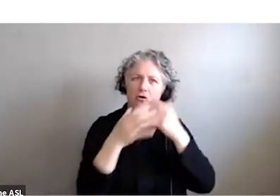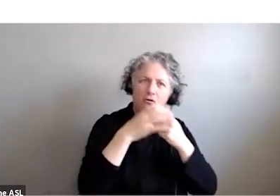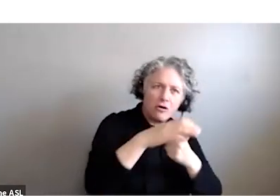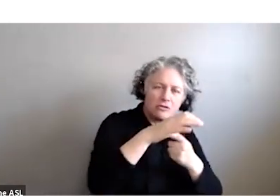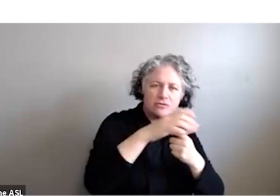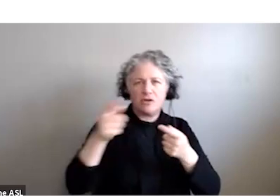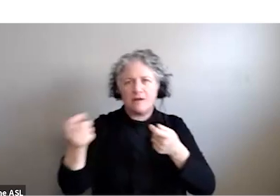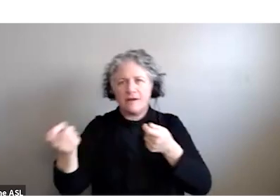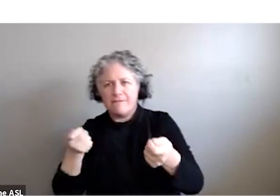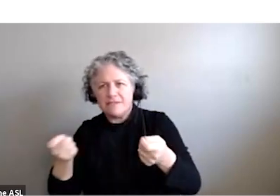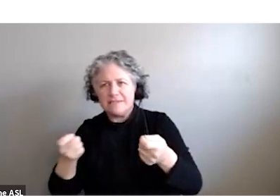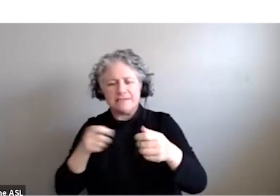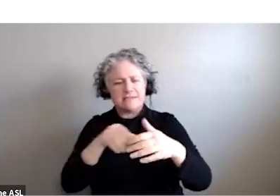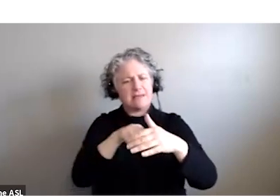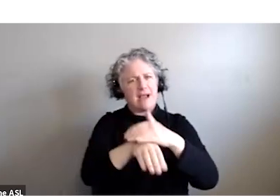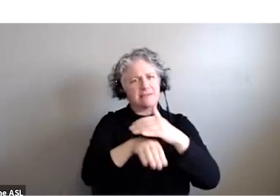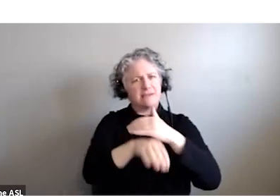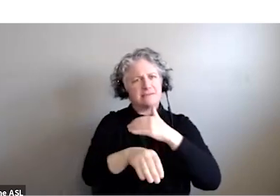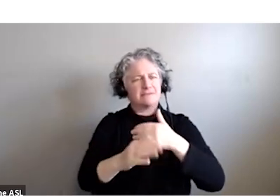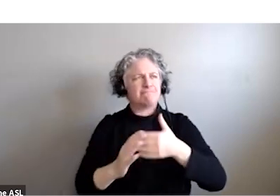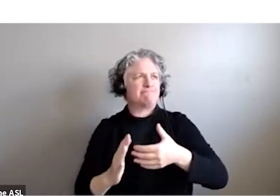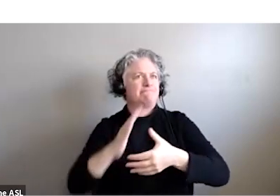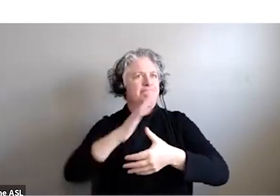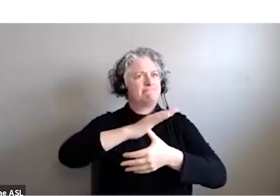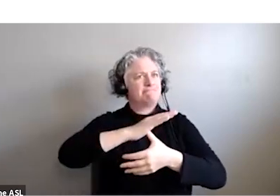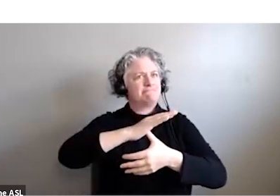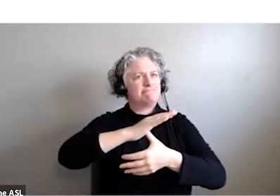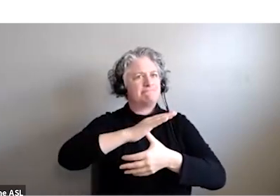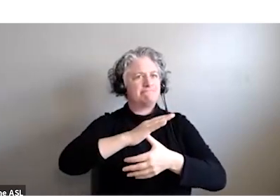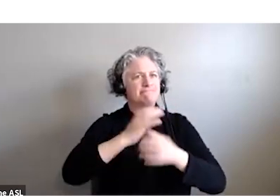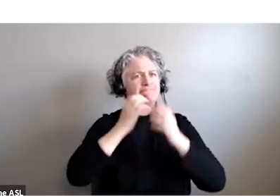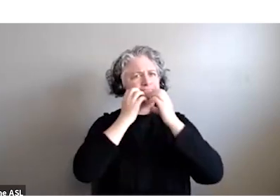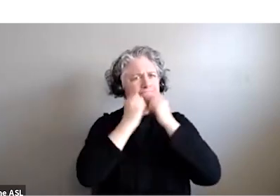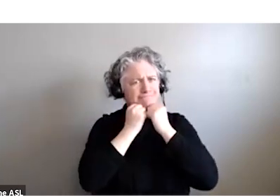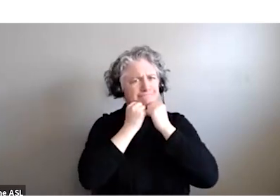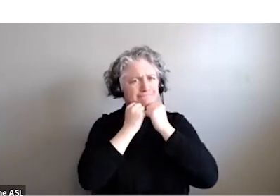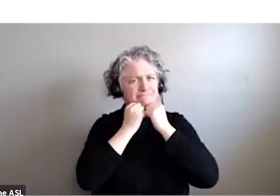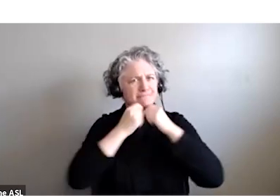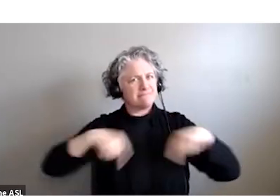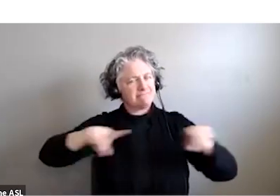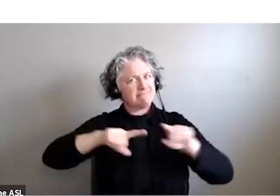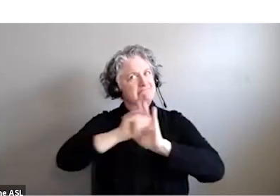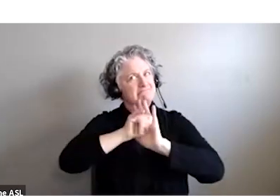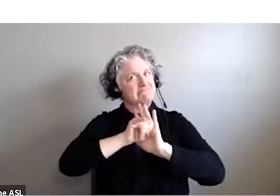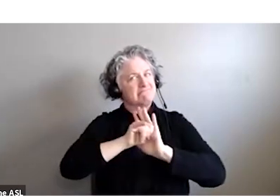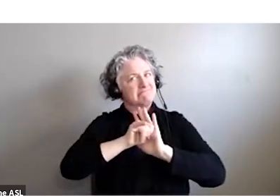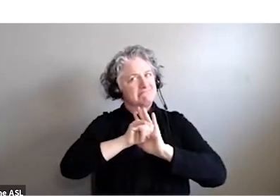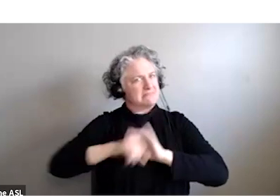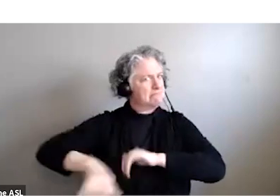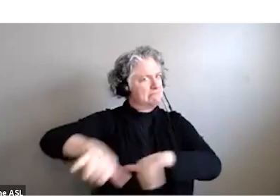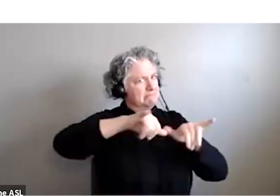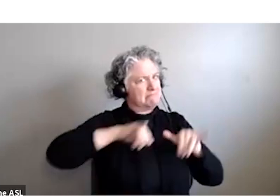making accessibility became a core part of who we are. Back to you, Mandy.